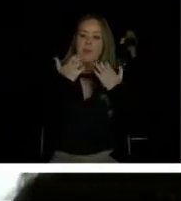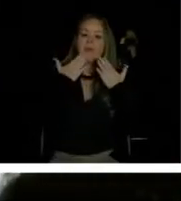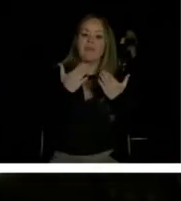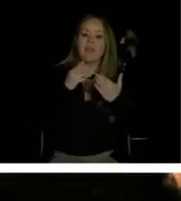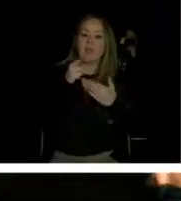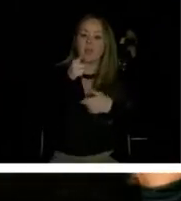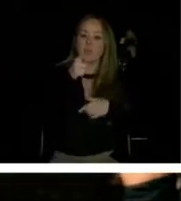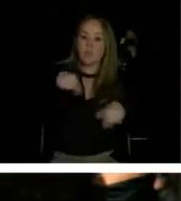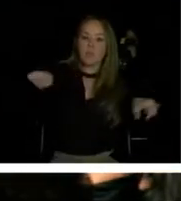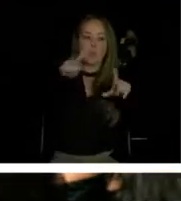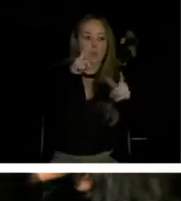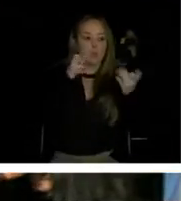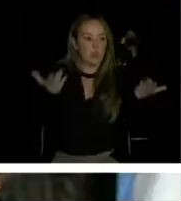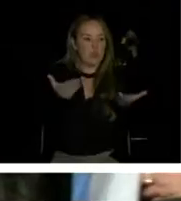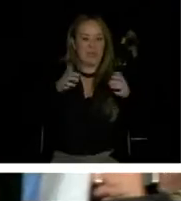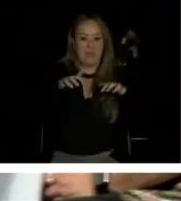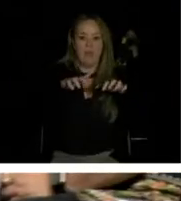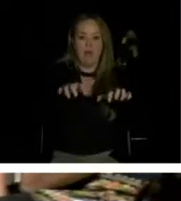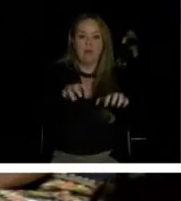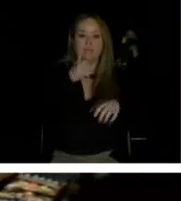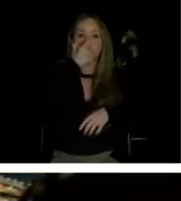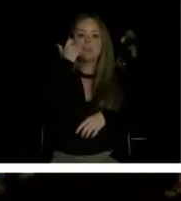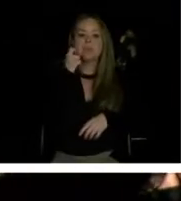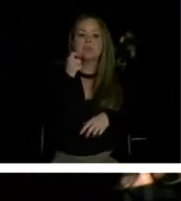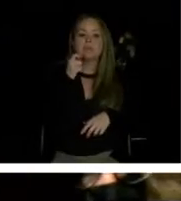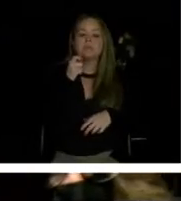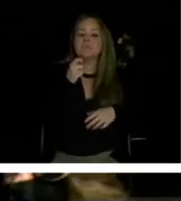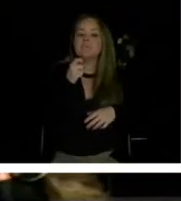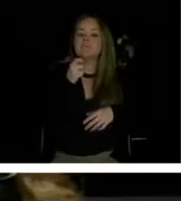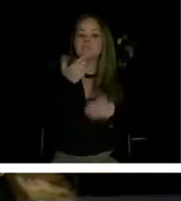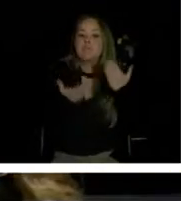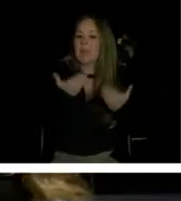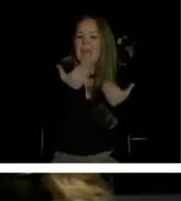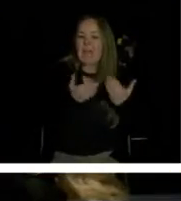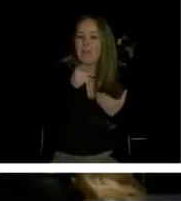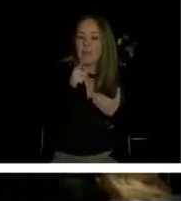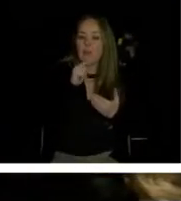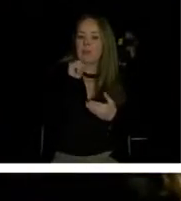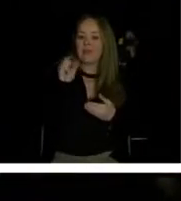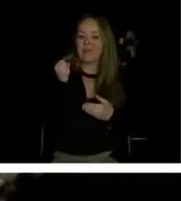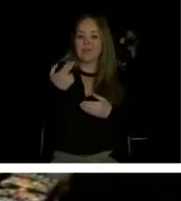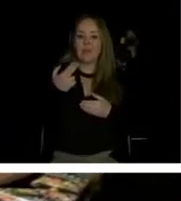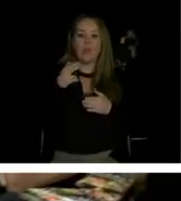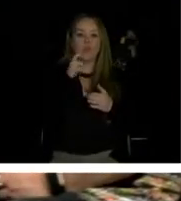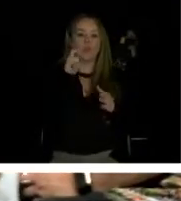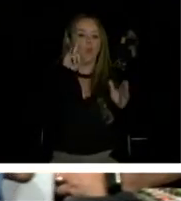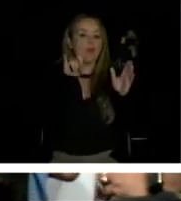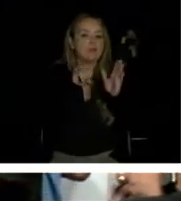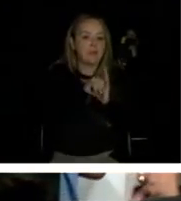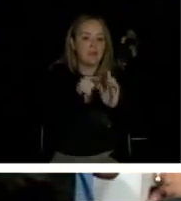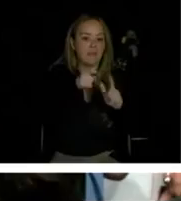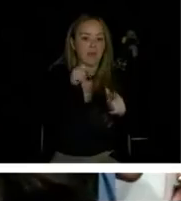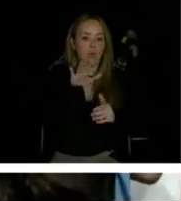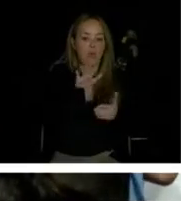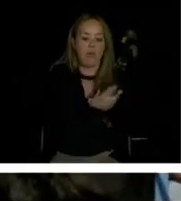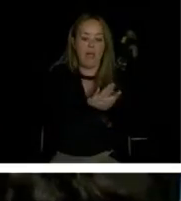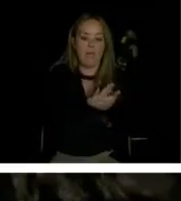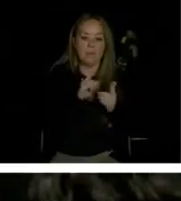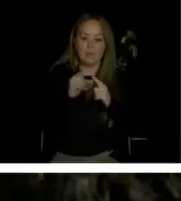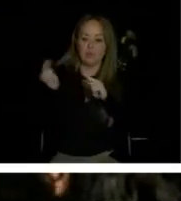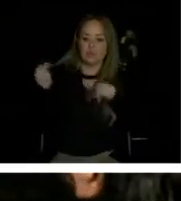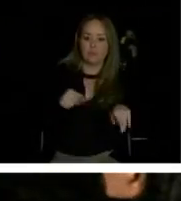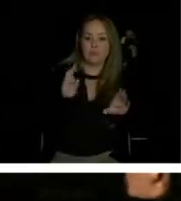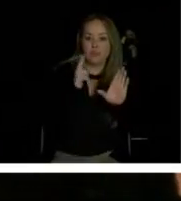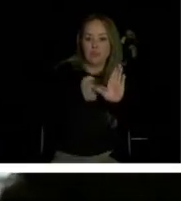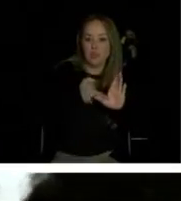in the gallery, in the audience, because although you might not have been a stakeholder that was identified by your campus to join